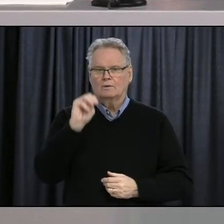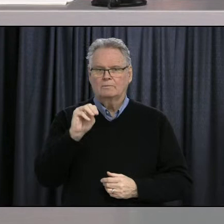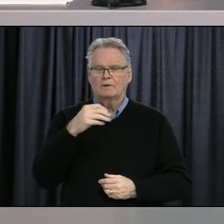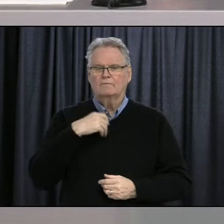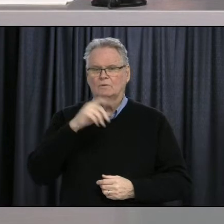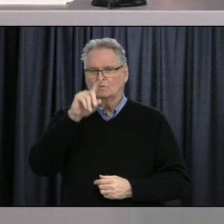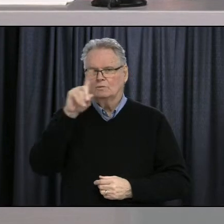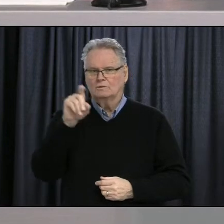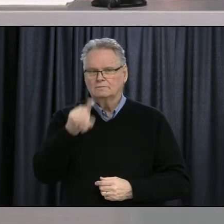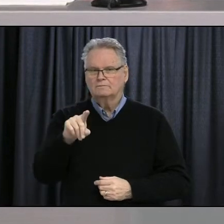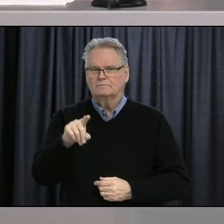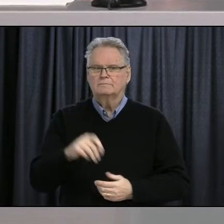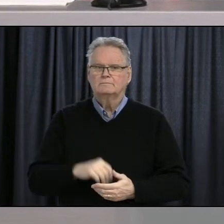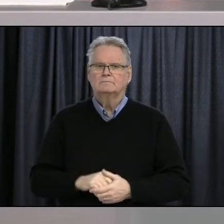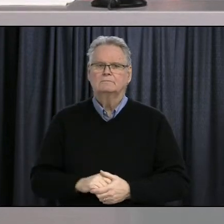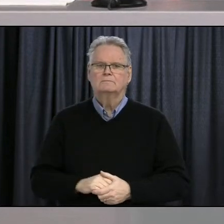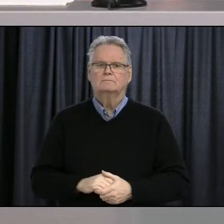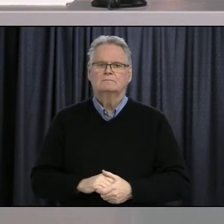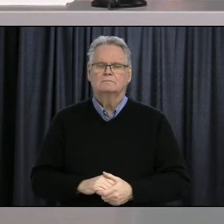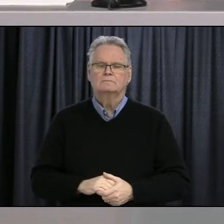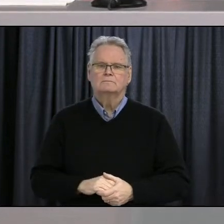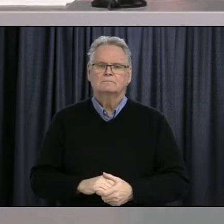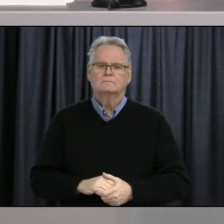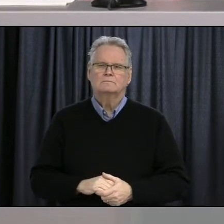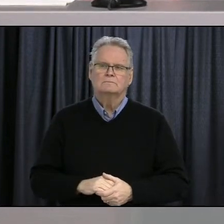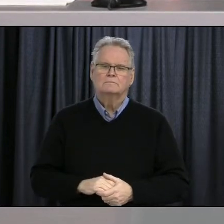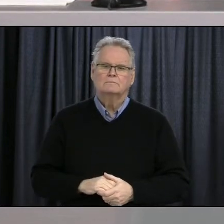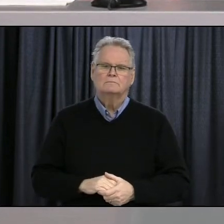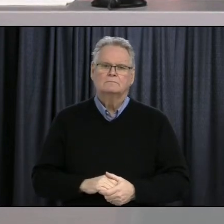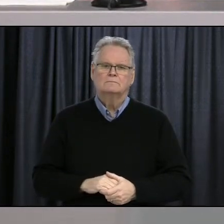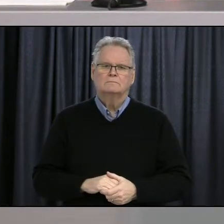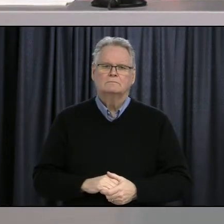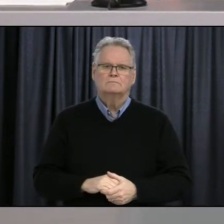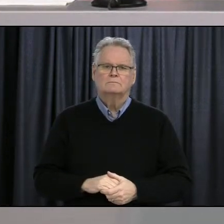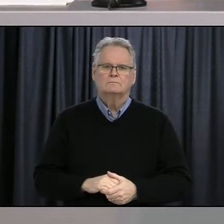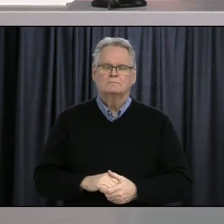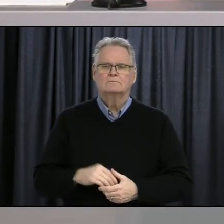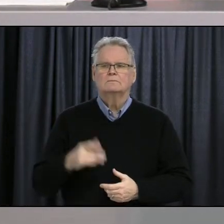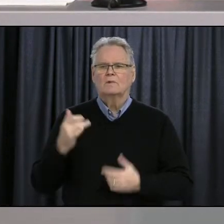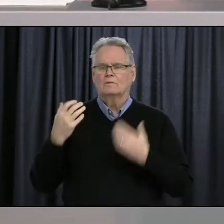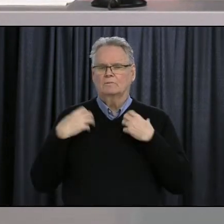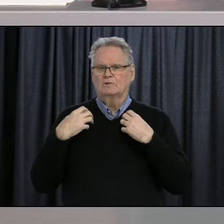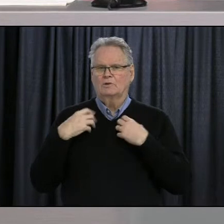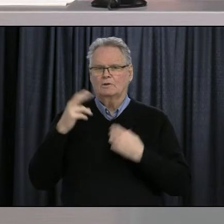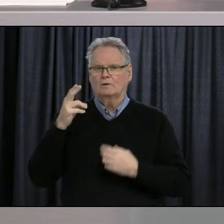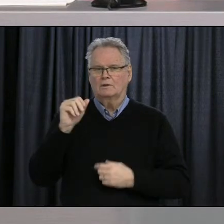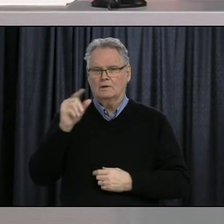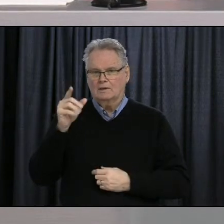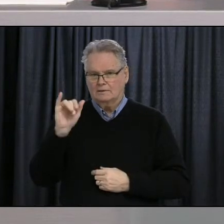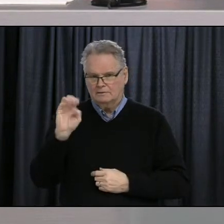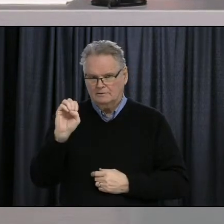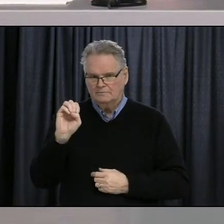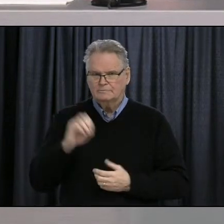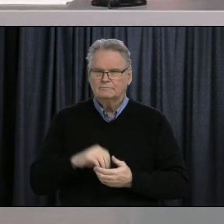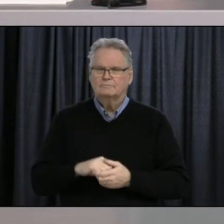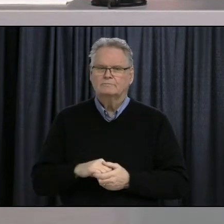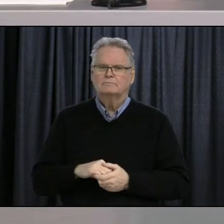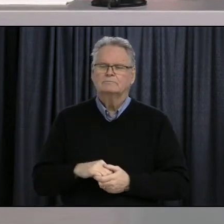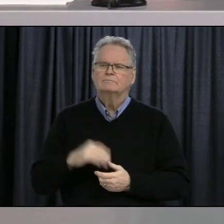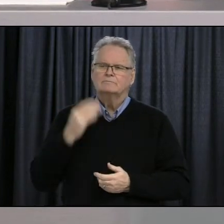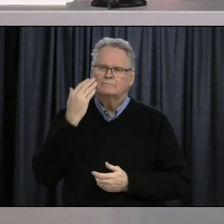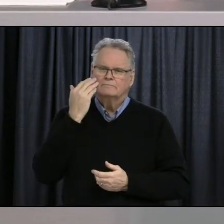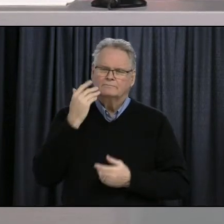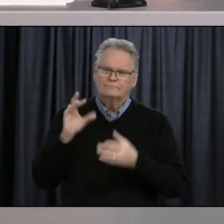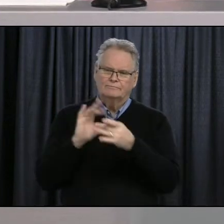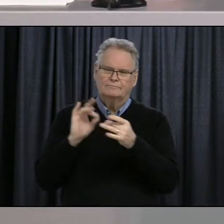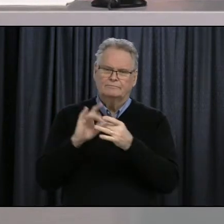Thank you. Dr. Haggie, you just mentioned the Pfizer vaccine and the relaxed nature, you used the words, of the ultra-cold temperatures. It